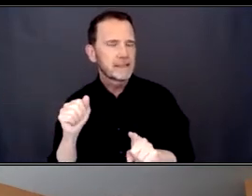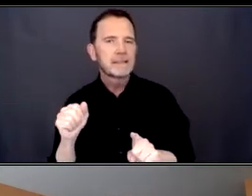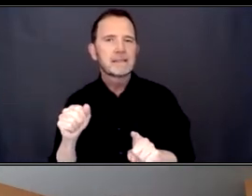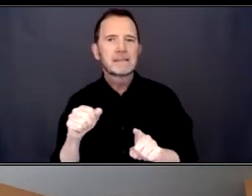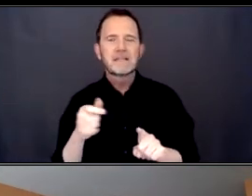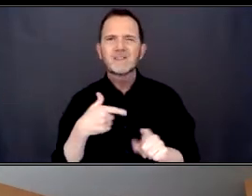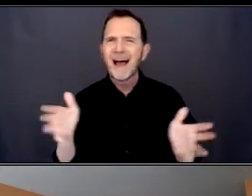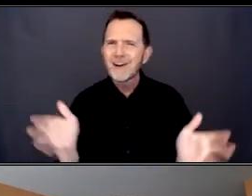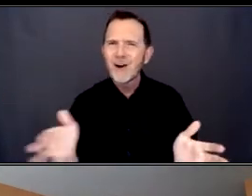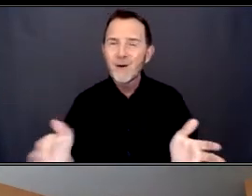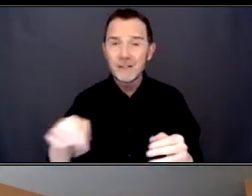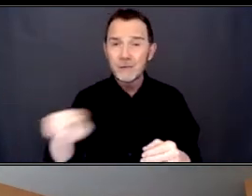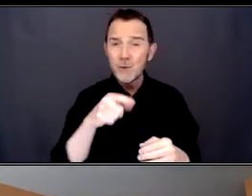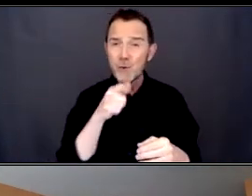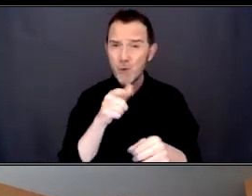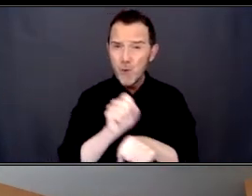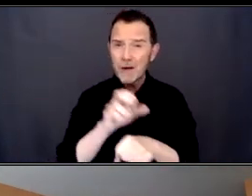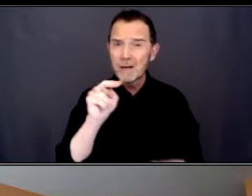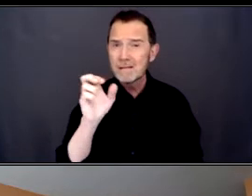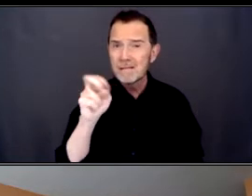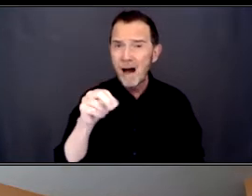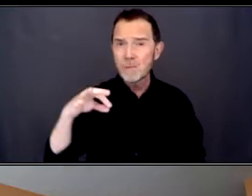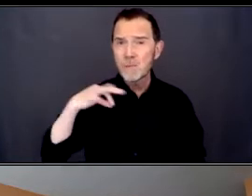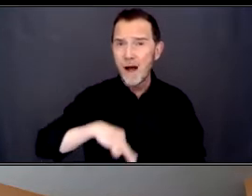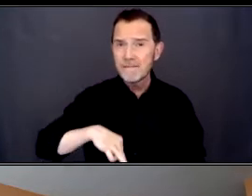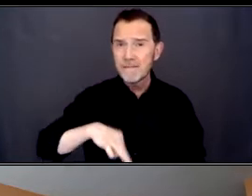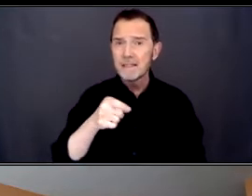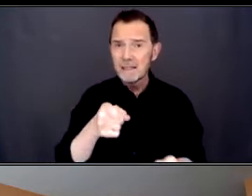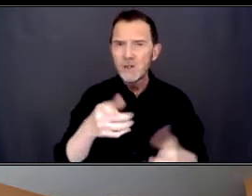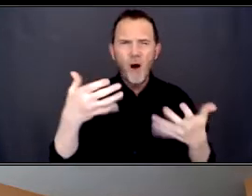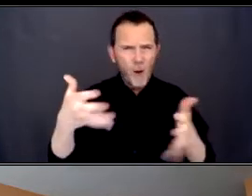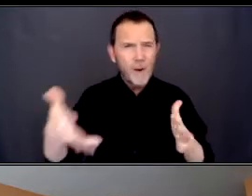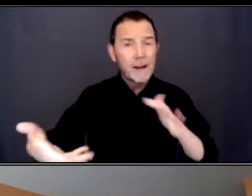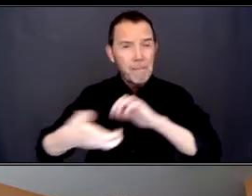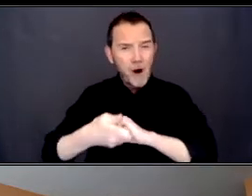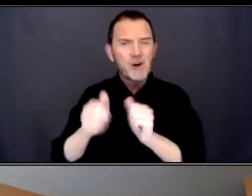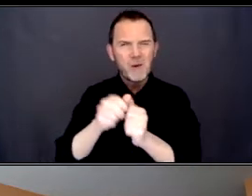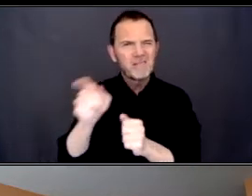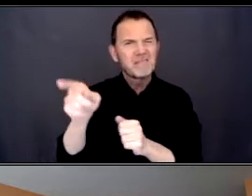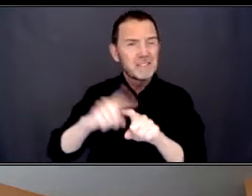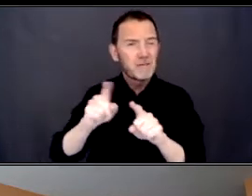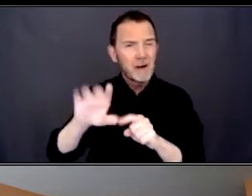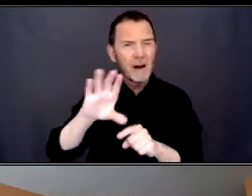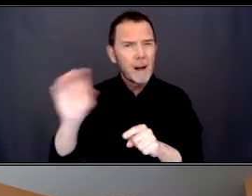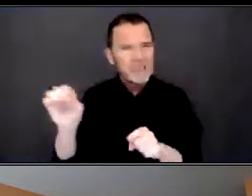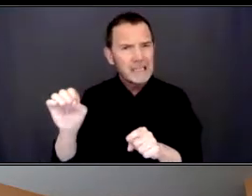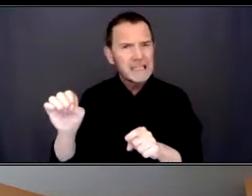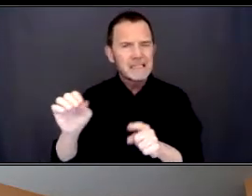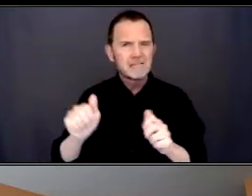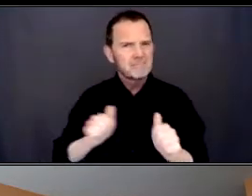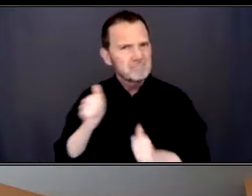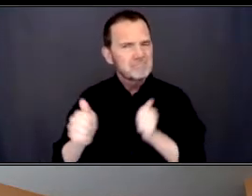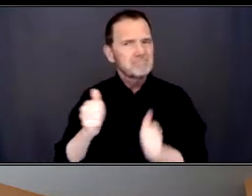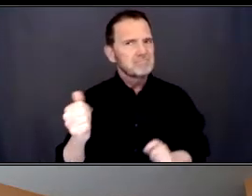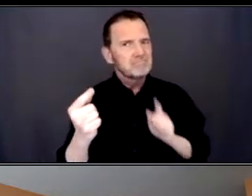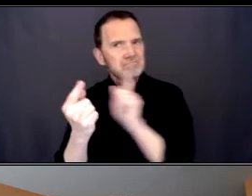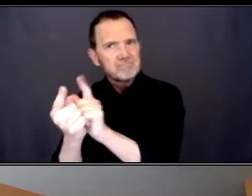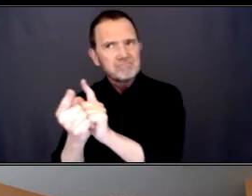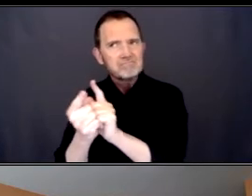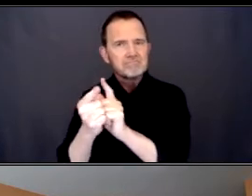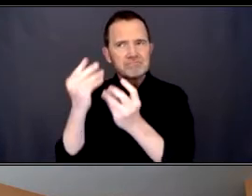to go to your current employers, talk to them about the program and how people with disabilities might benefit